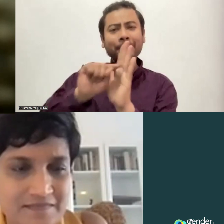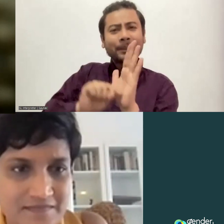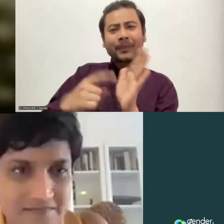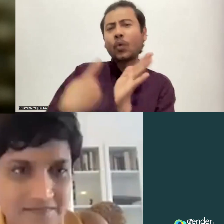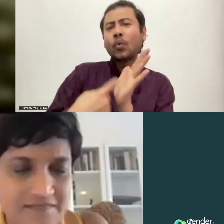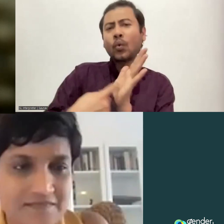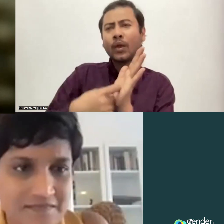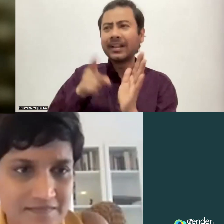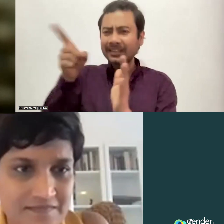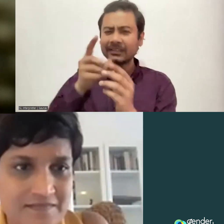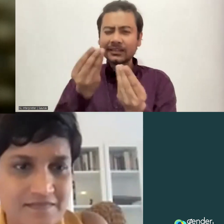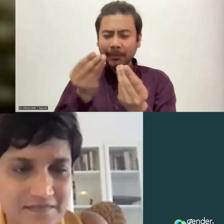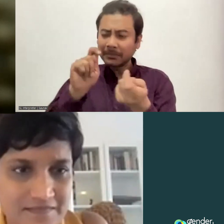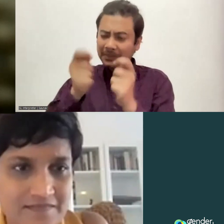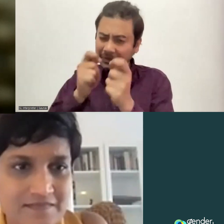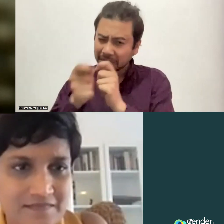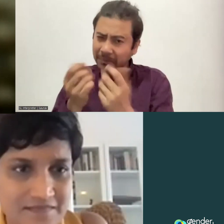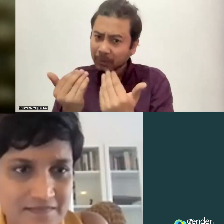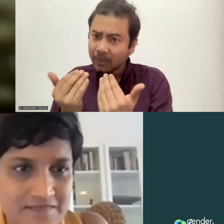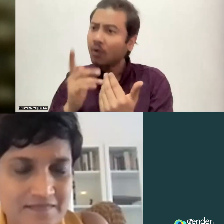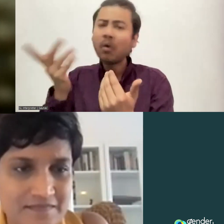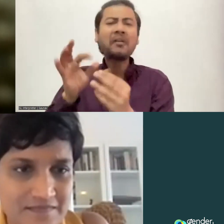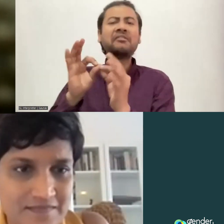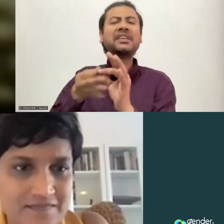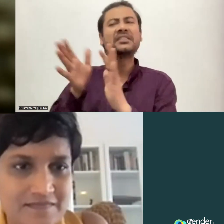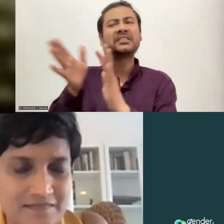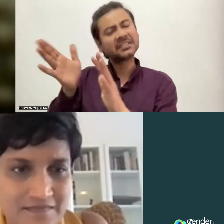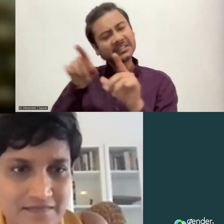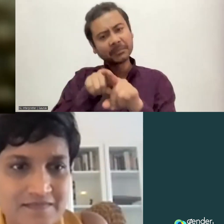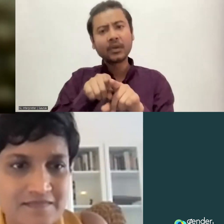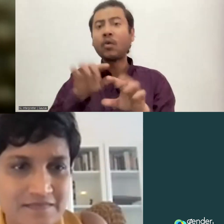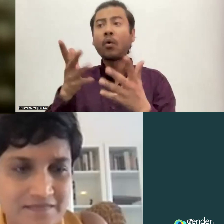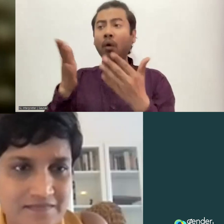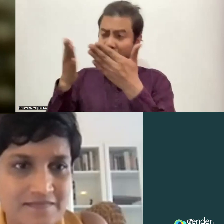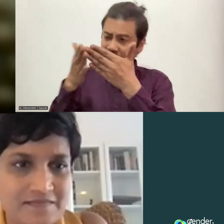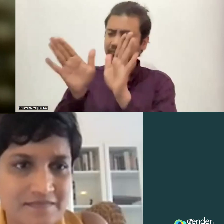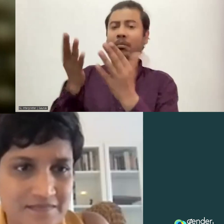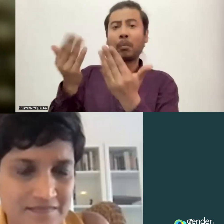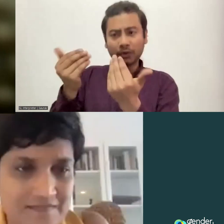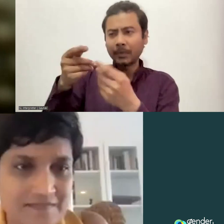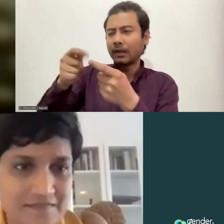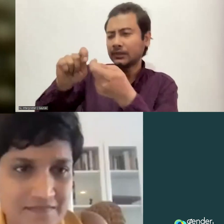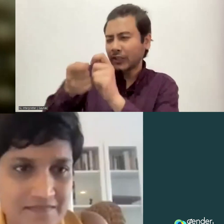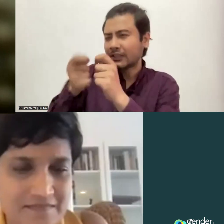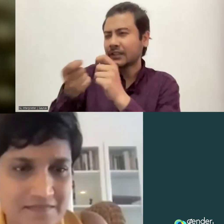future of social design mean, and how can that be maybe more inclusive, maybe more